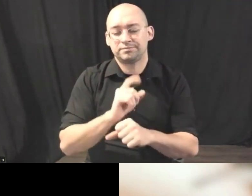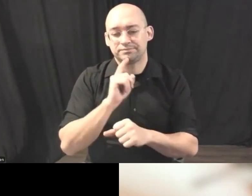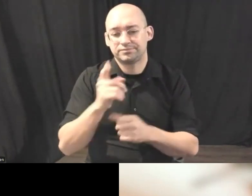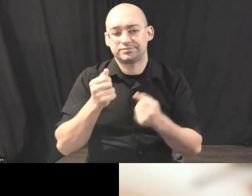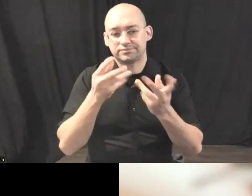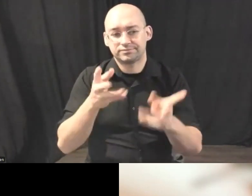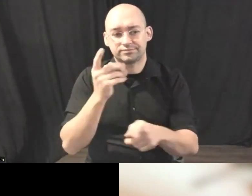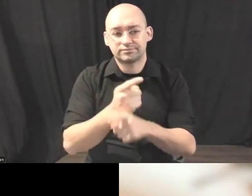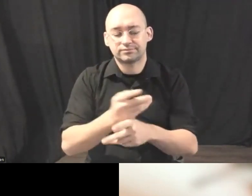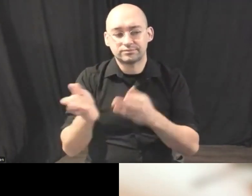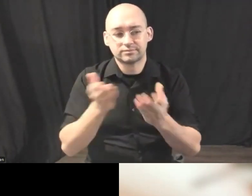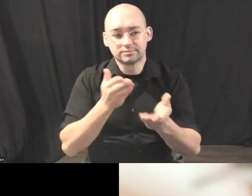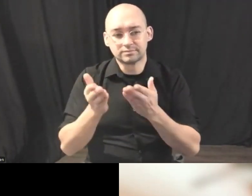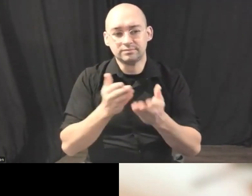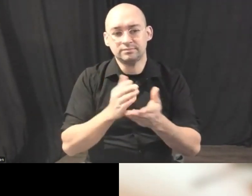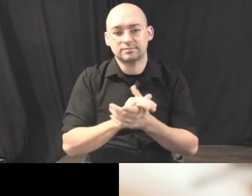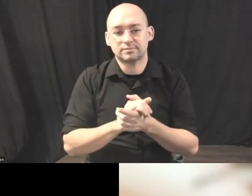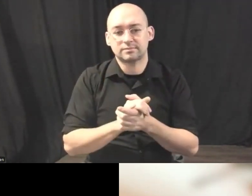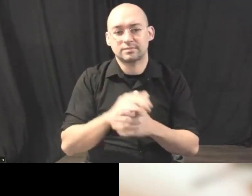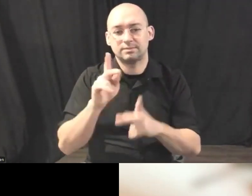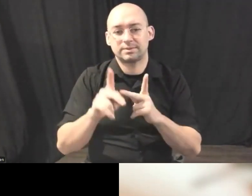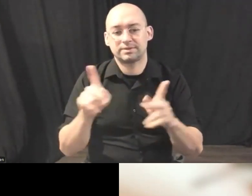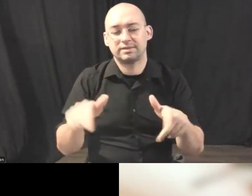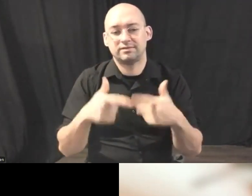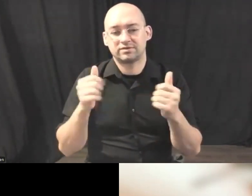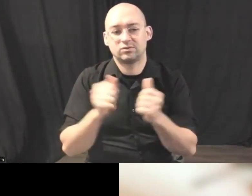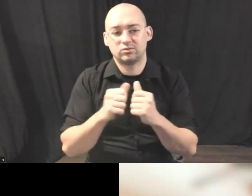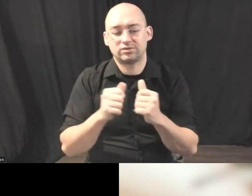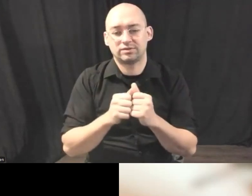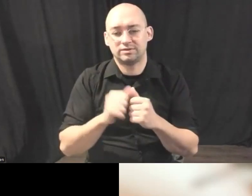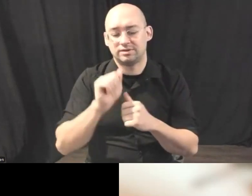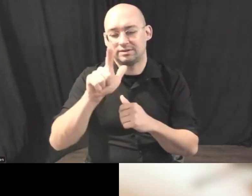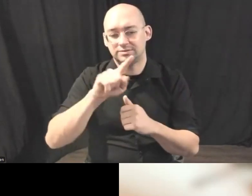to people living with Alzheimer's and related.